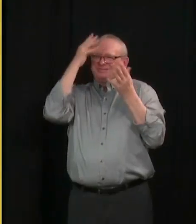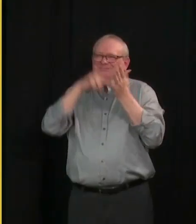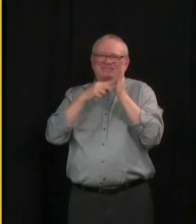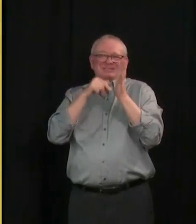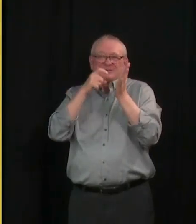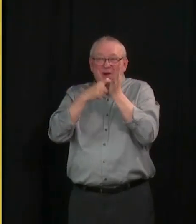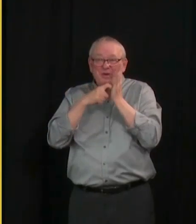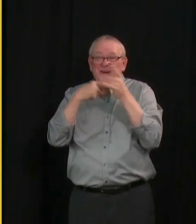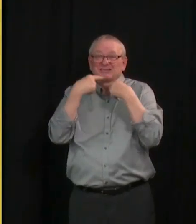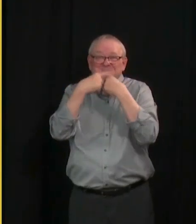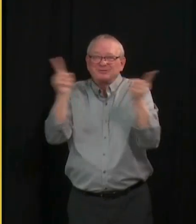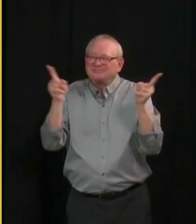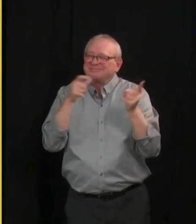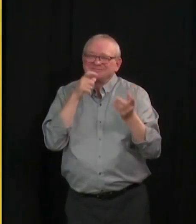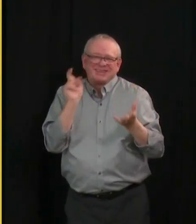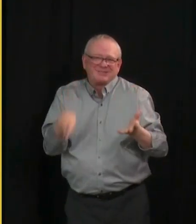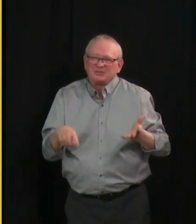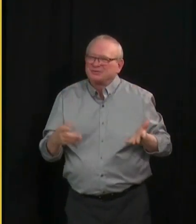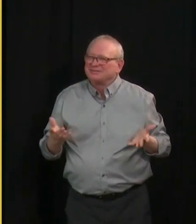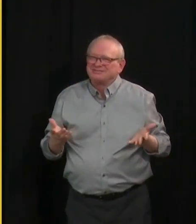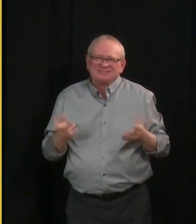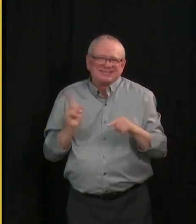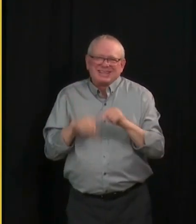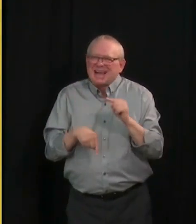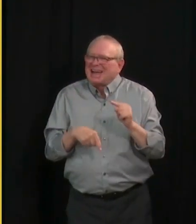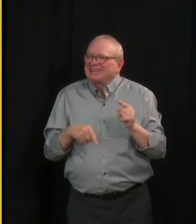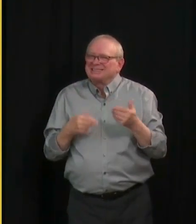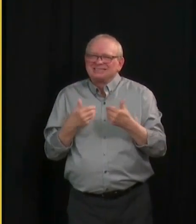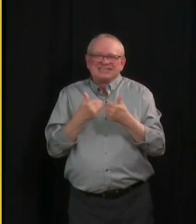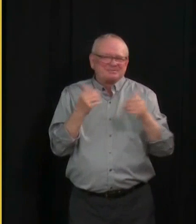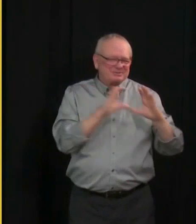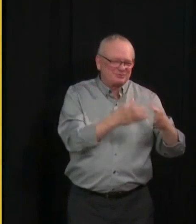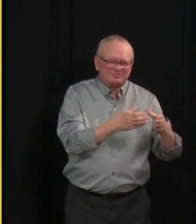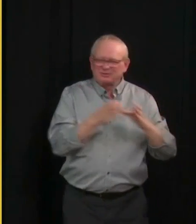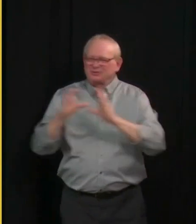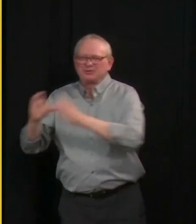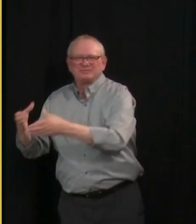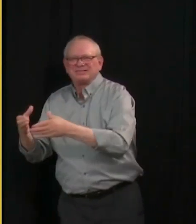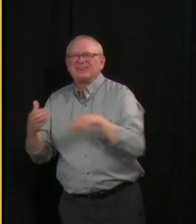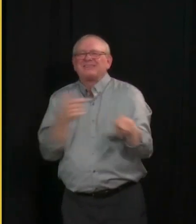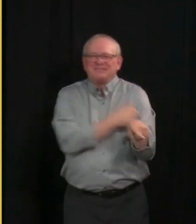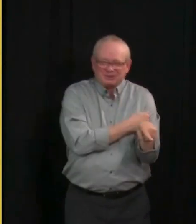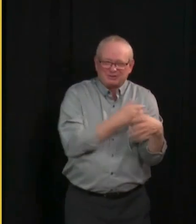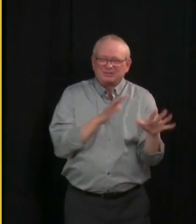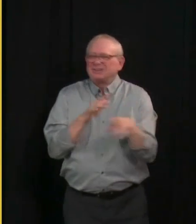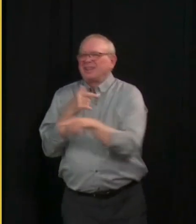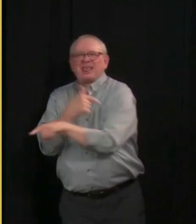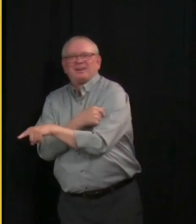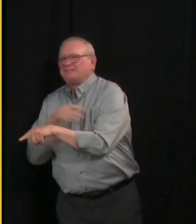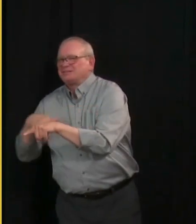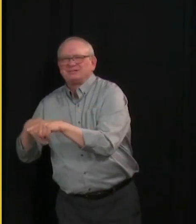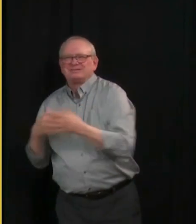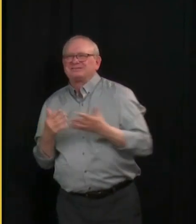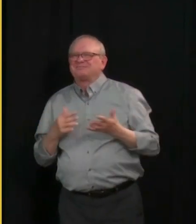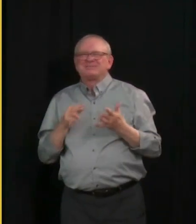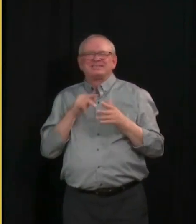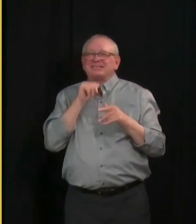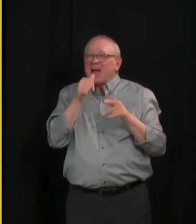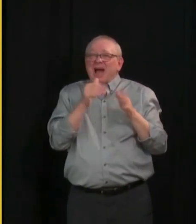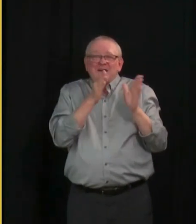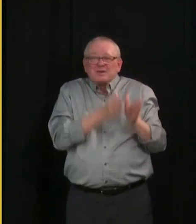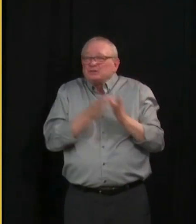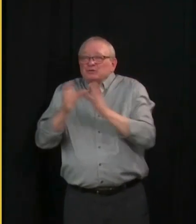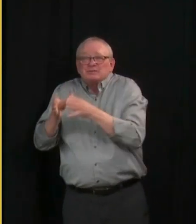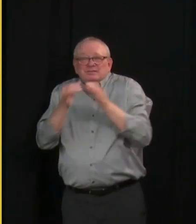more activity when people are fully vaccinated is going to be something we do as a population and not as